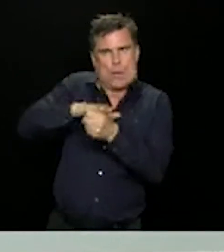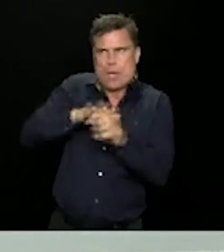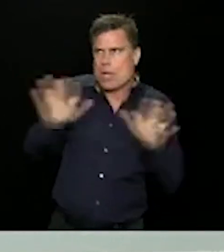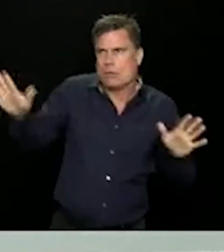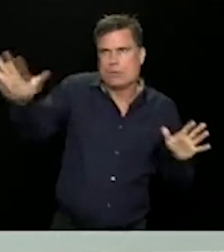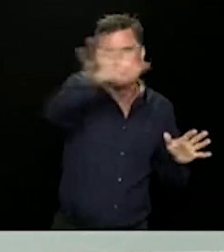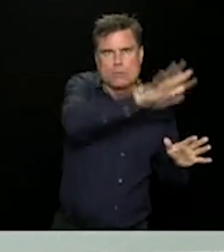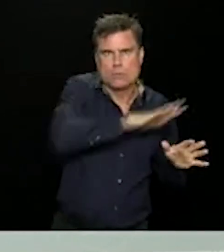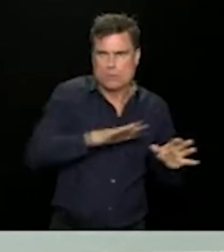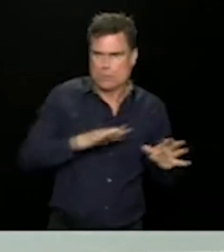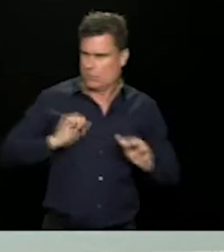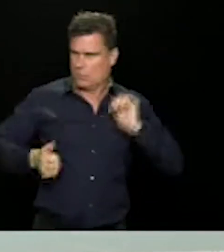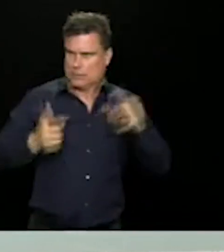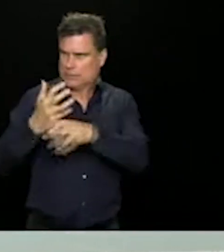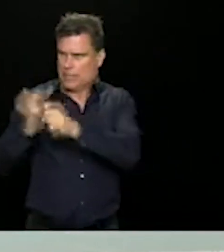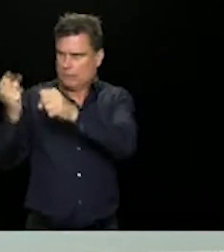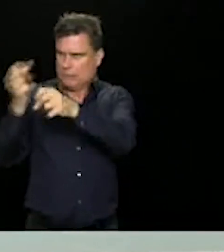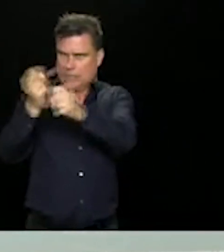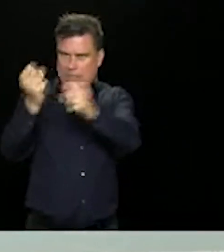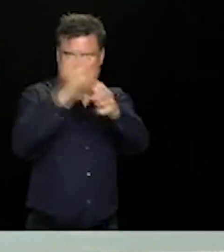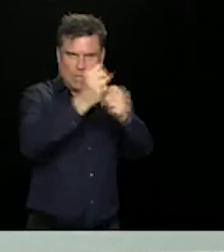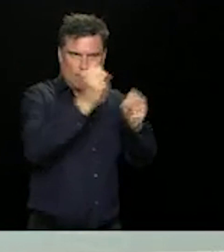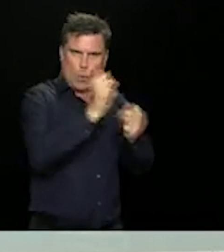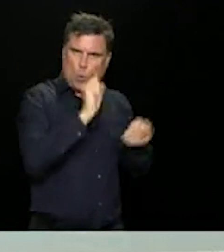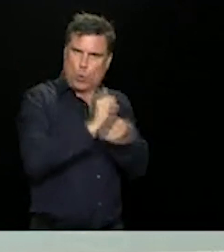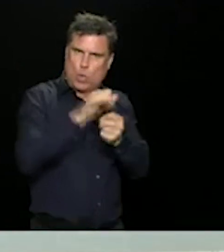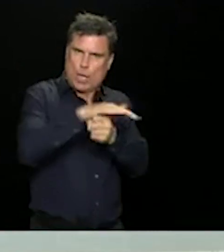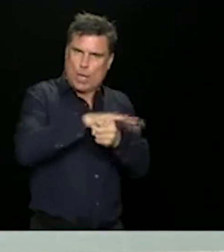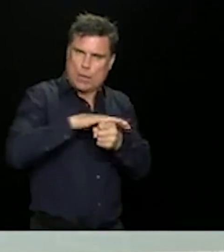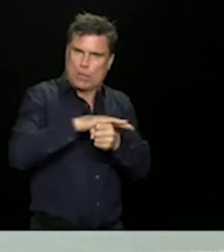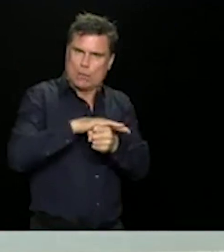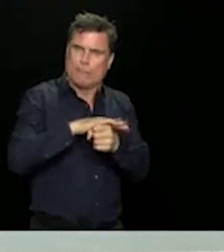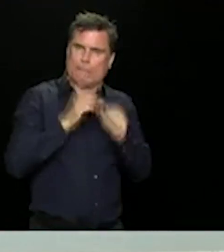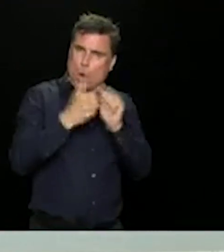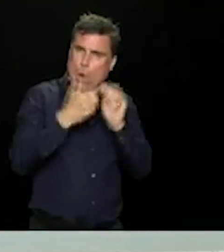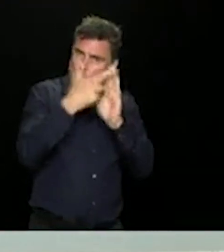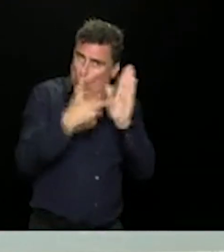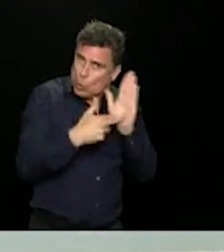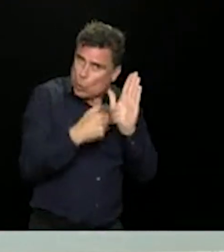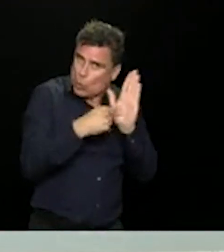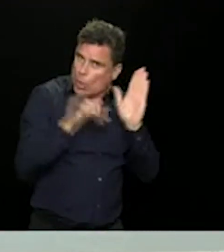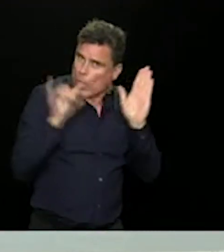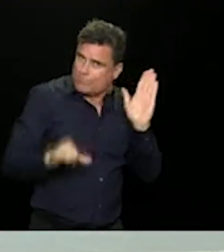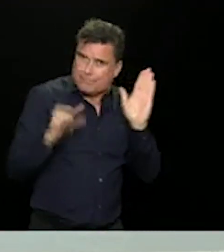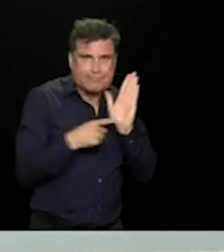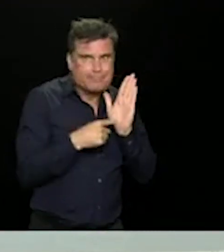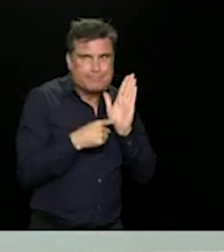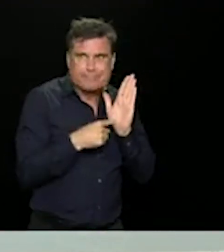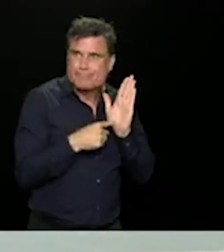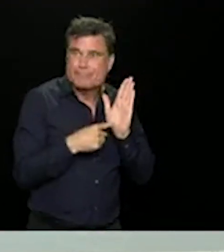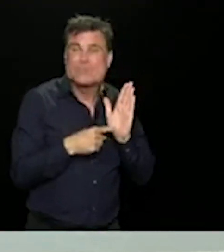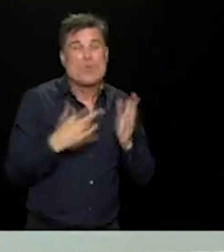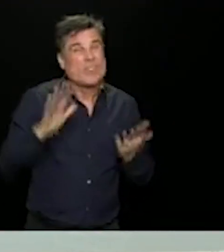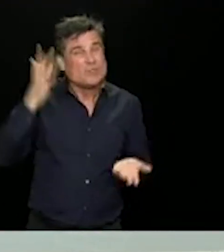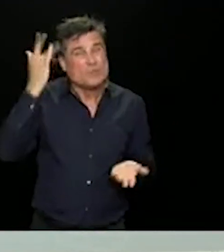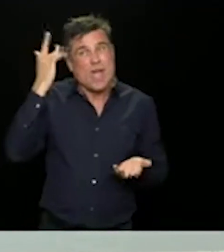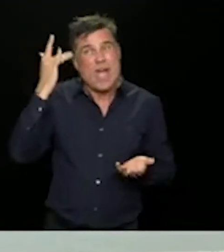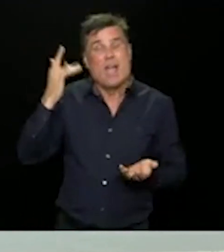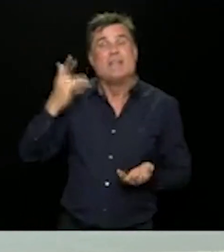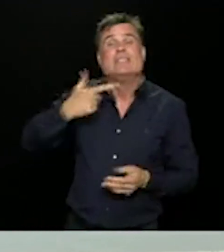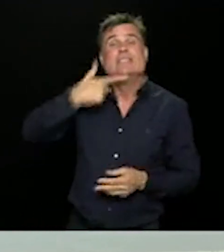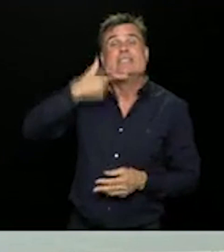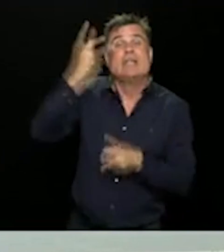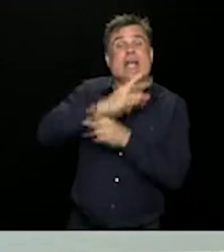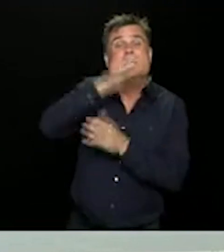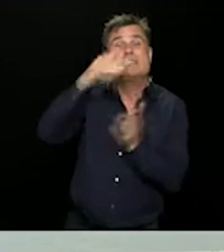that we don't know. But what we can control is those environments that are riskier. And we can control the